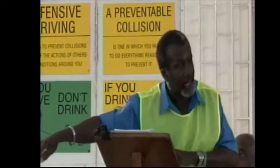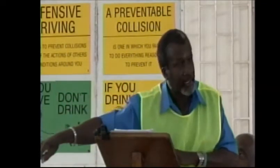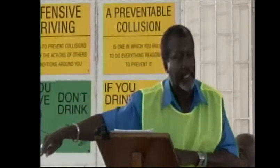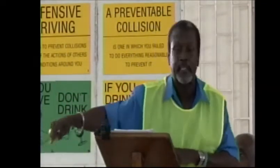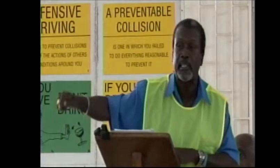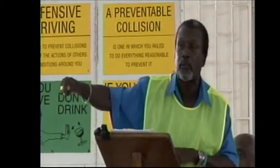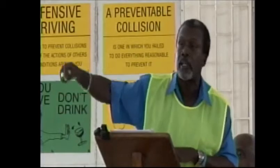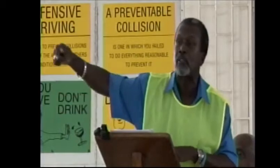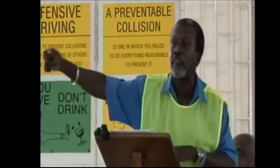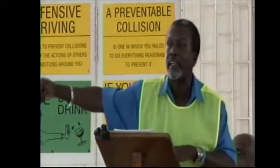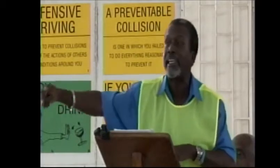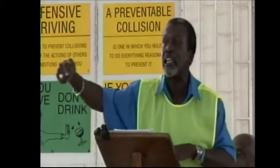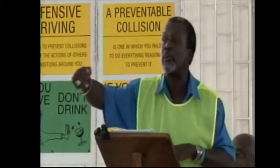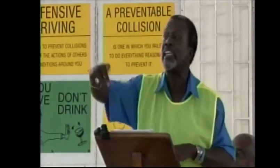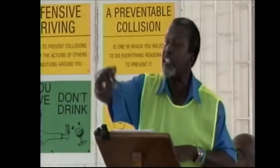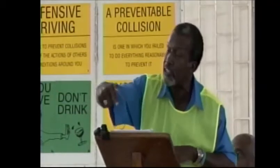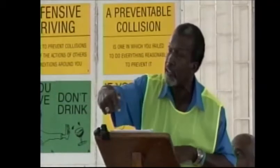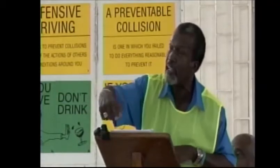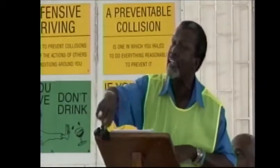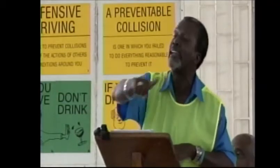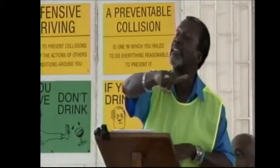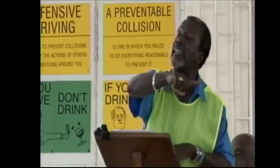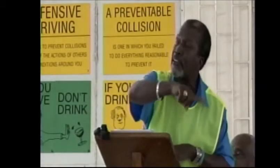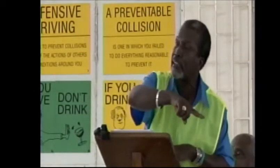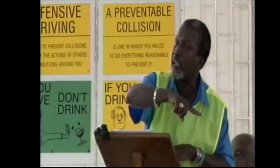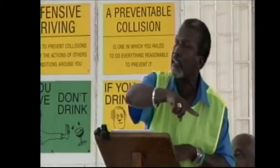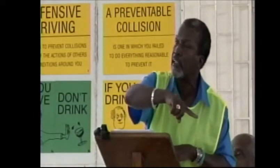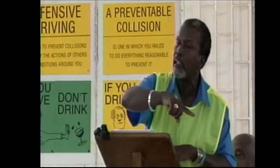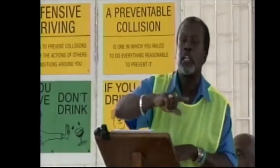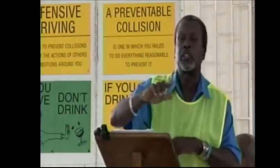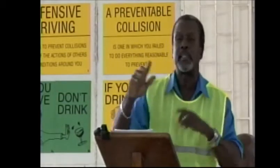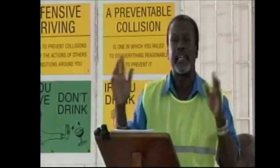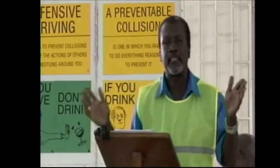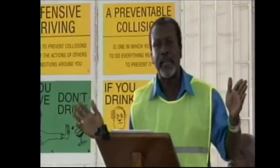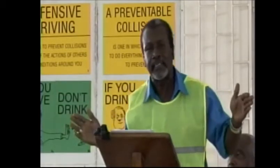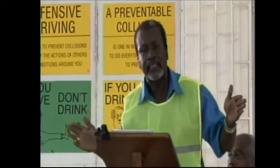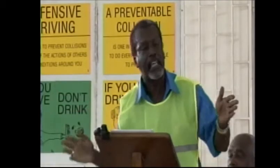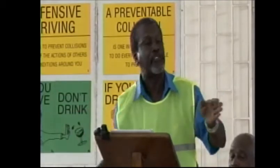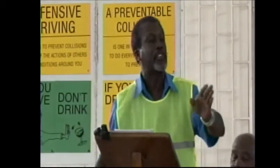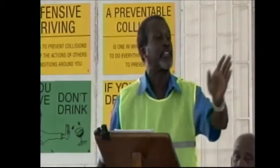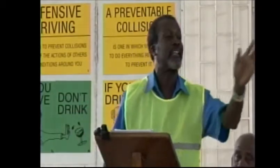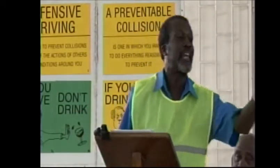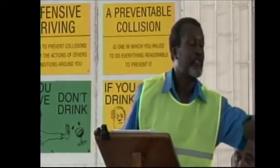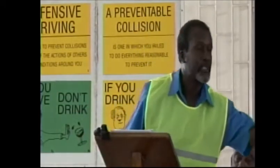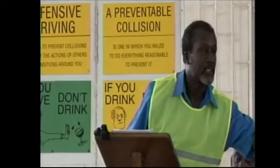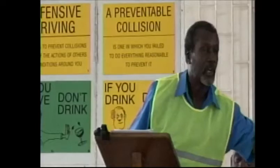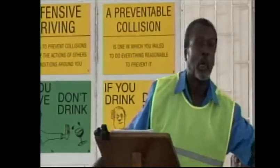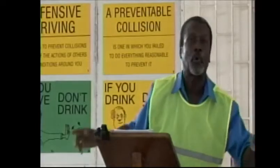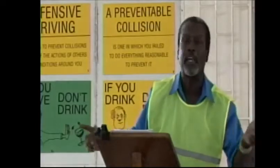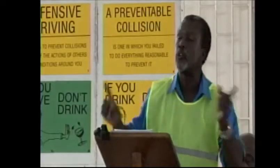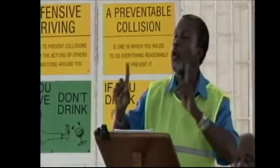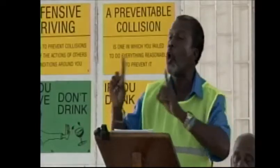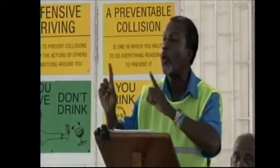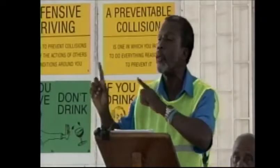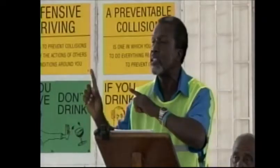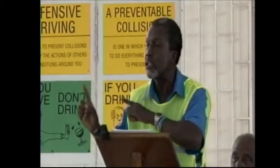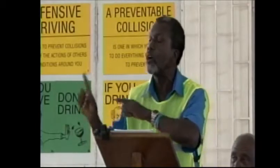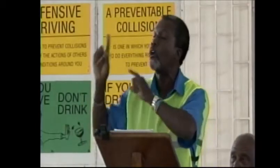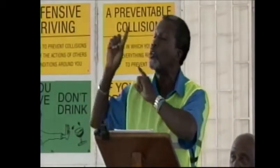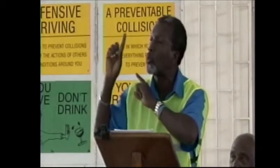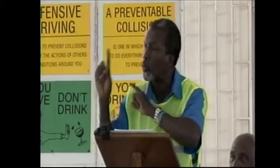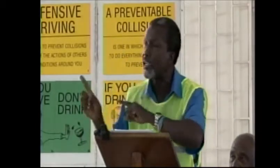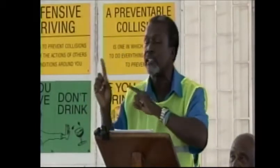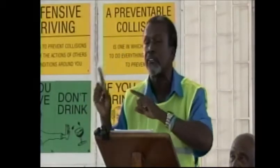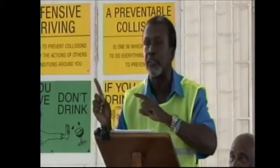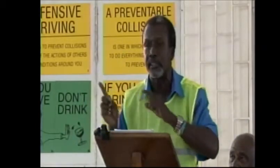danger side. That is the side where the traffic can hit you easier than the left side. So it doesn't matter if you're turning left or right, you always look